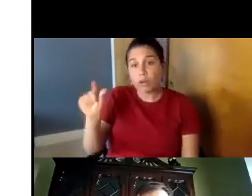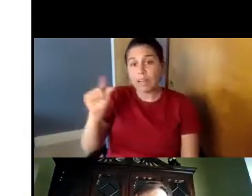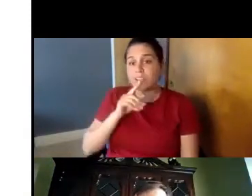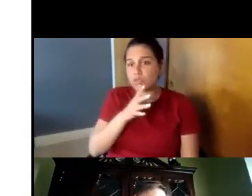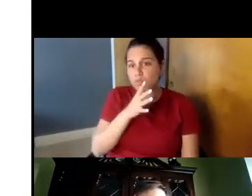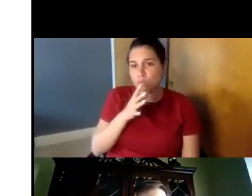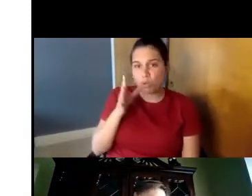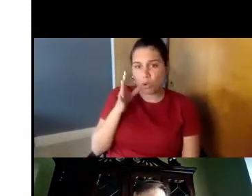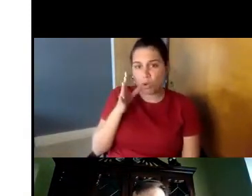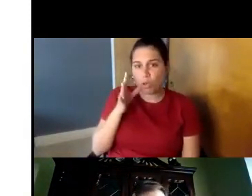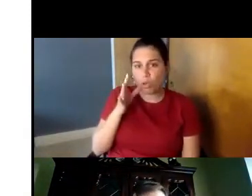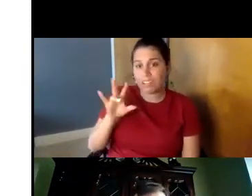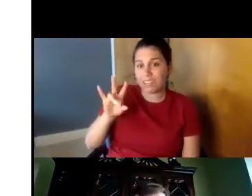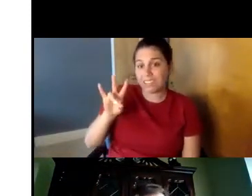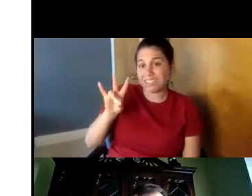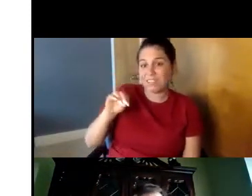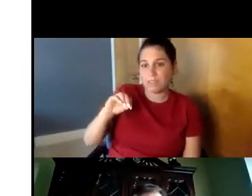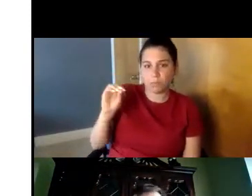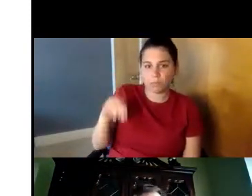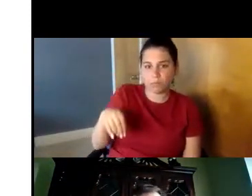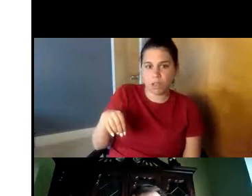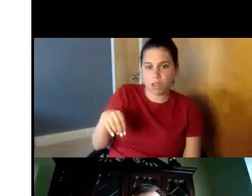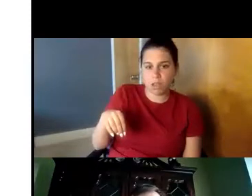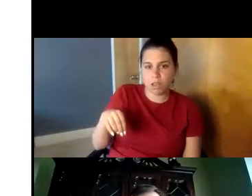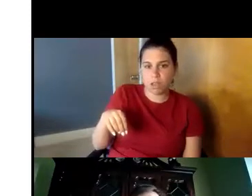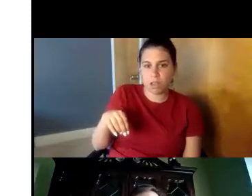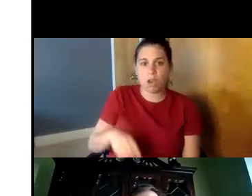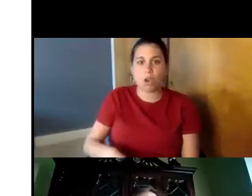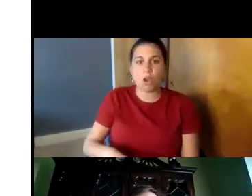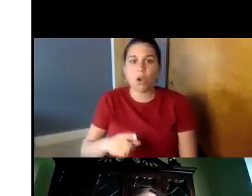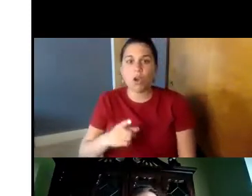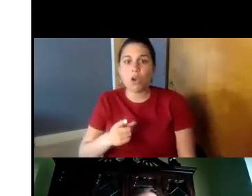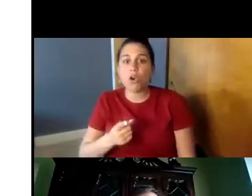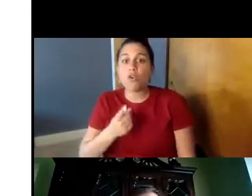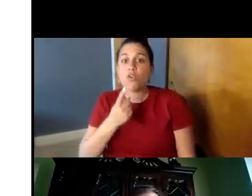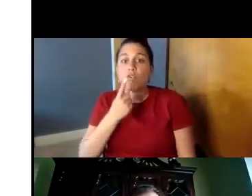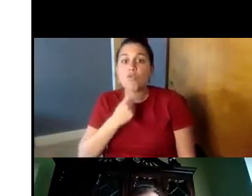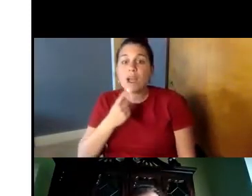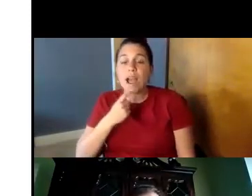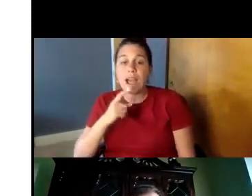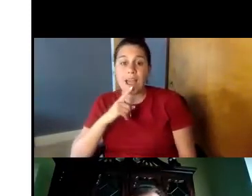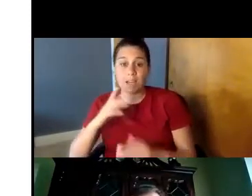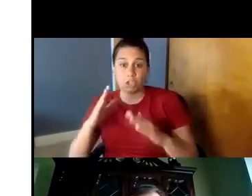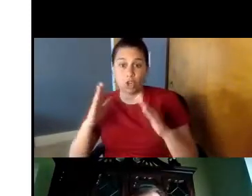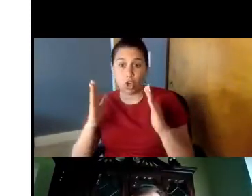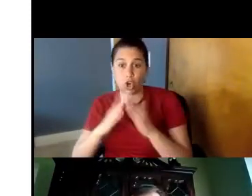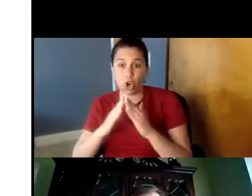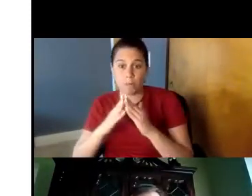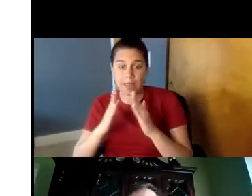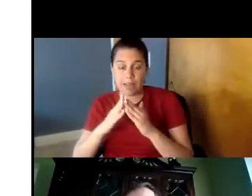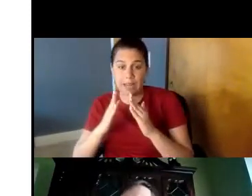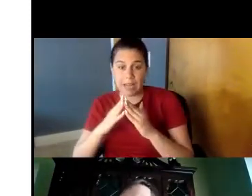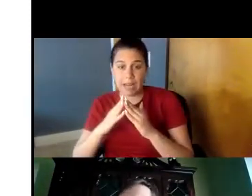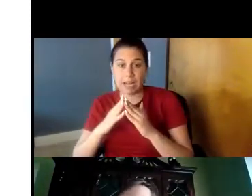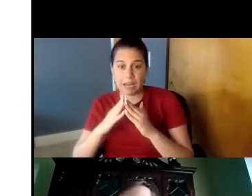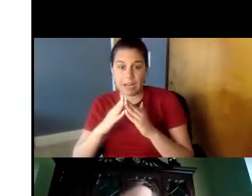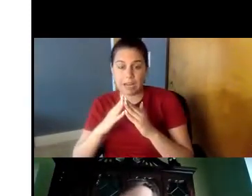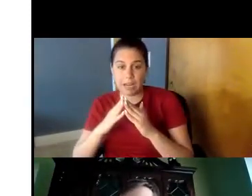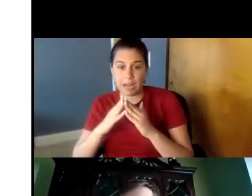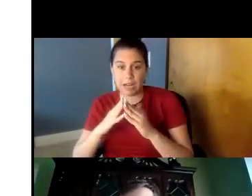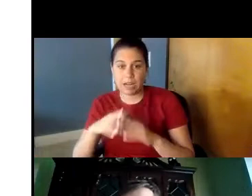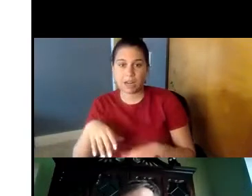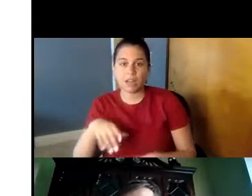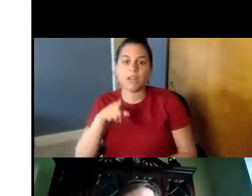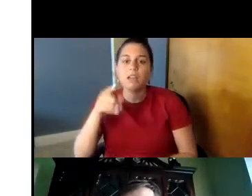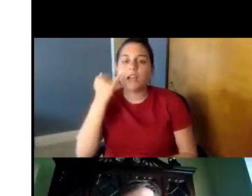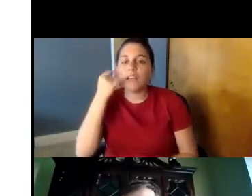of the landmass is rural. But in red, you can see the urban centers, and there are 6 urban centers in the catchment area. Bonus points if you can